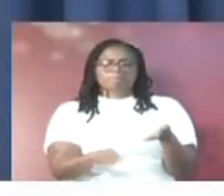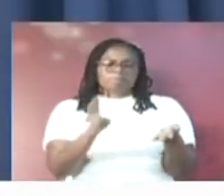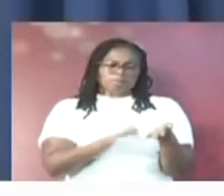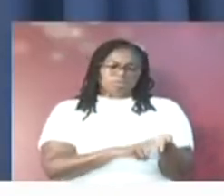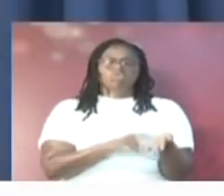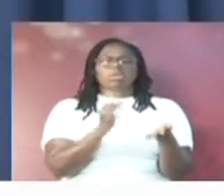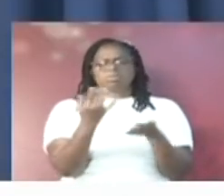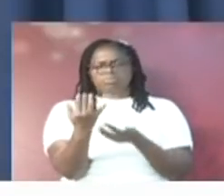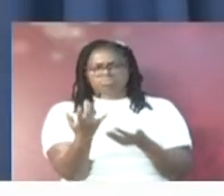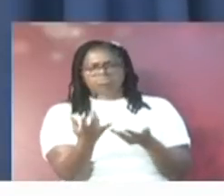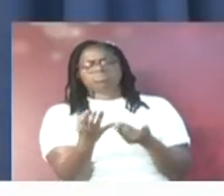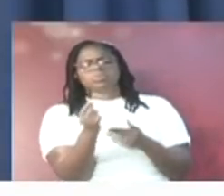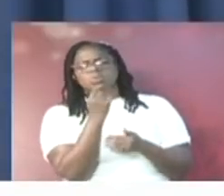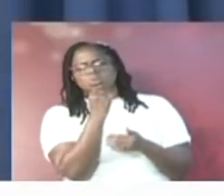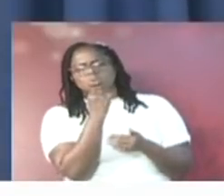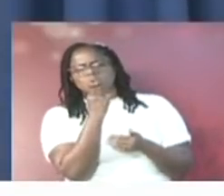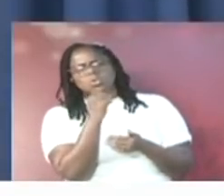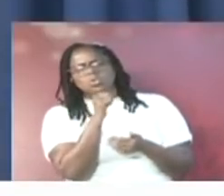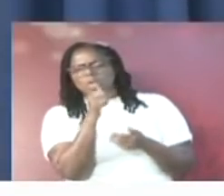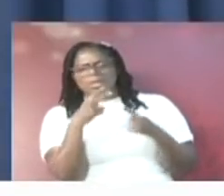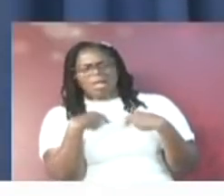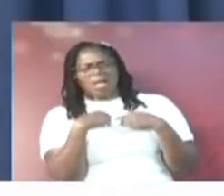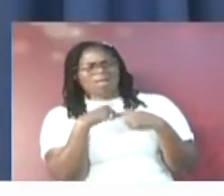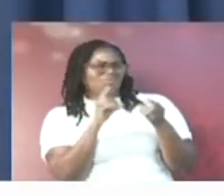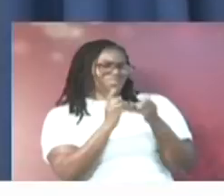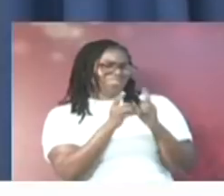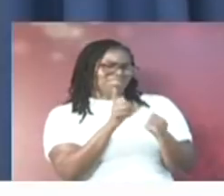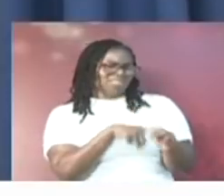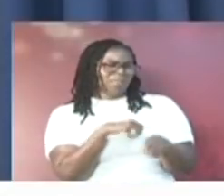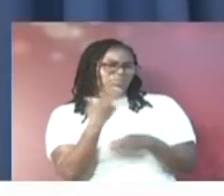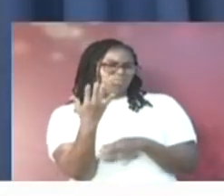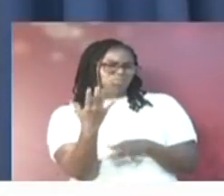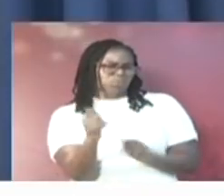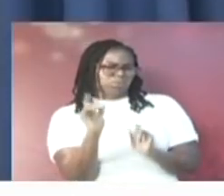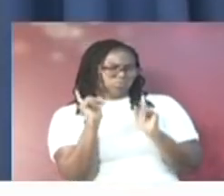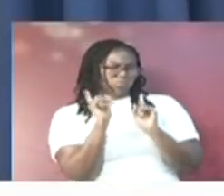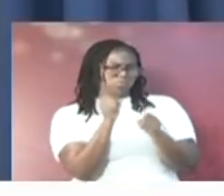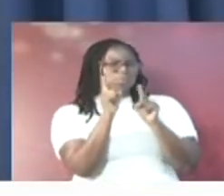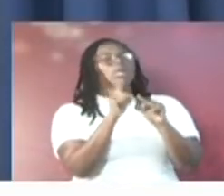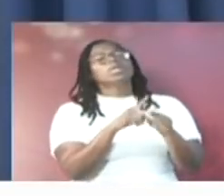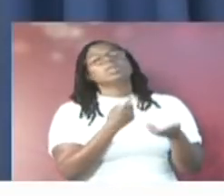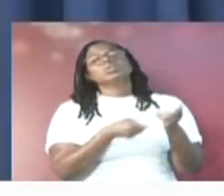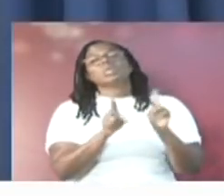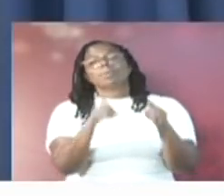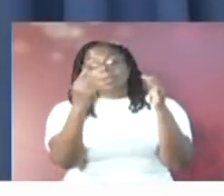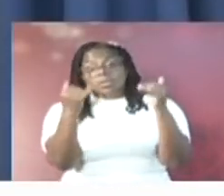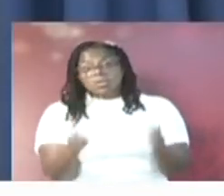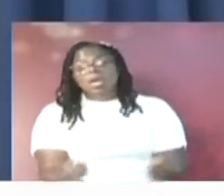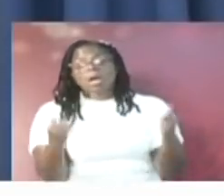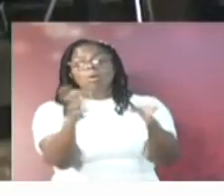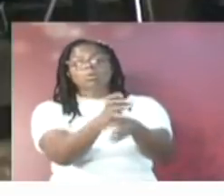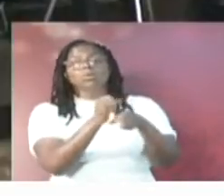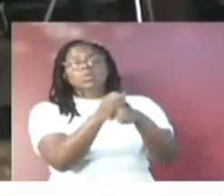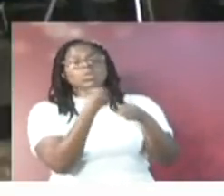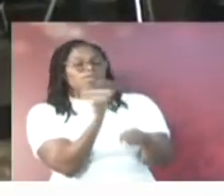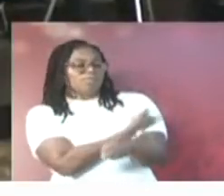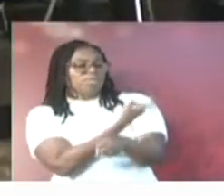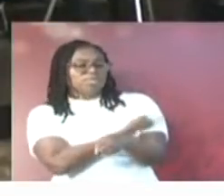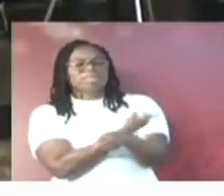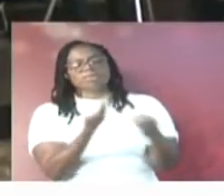firm dates and times as yet. So that is where we are with vaccine procurement at this point in time.